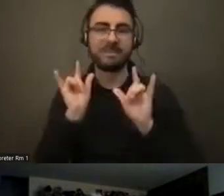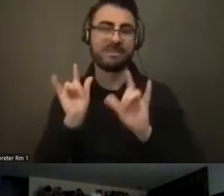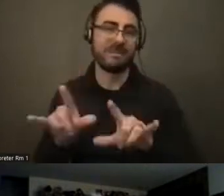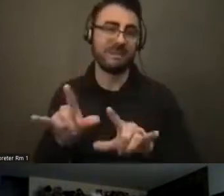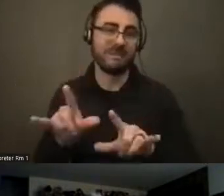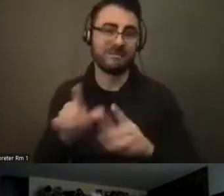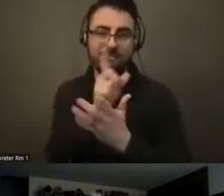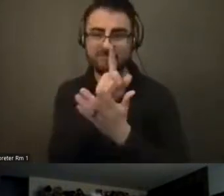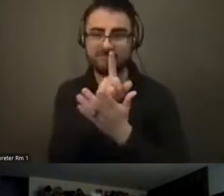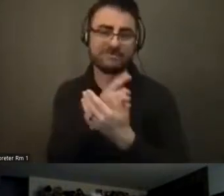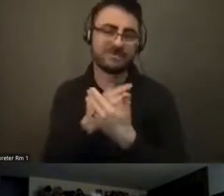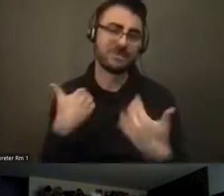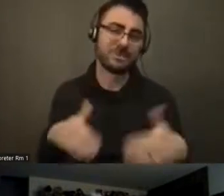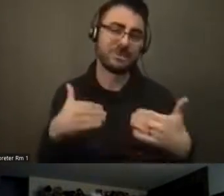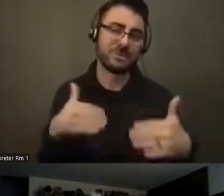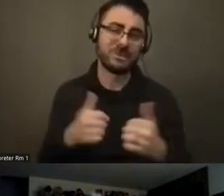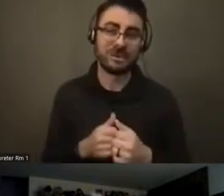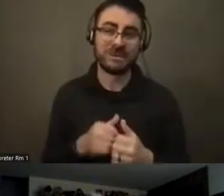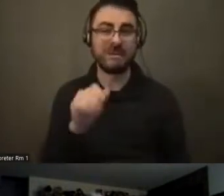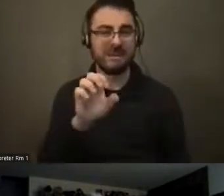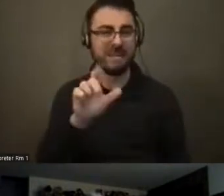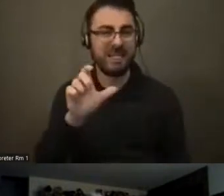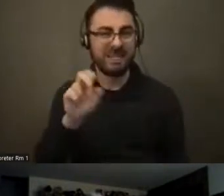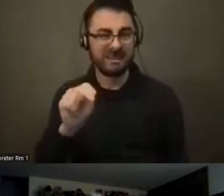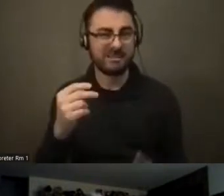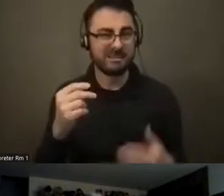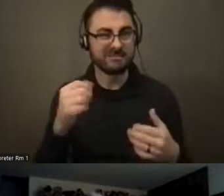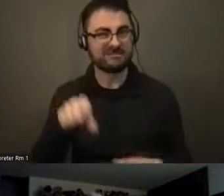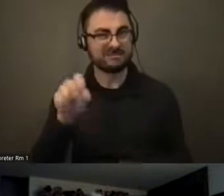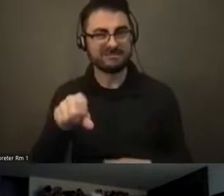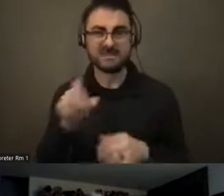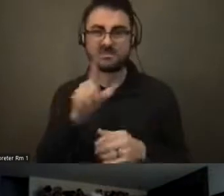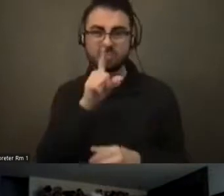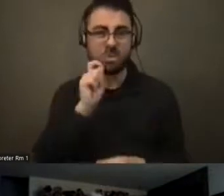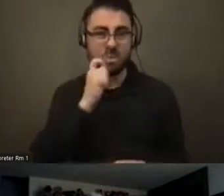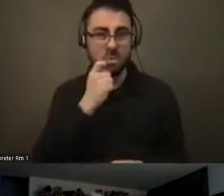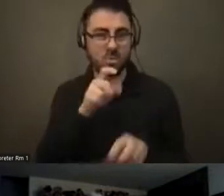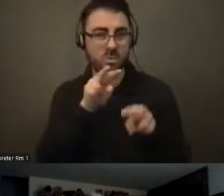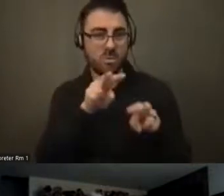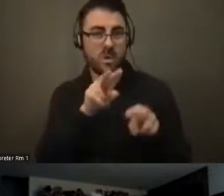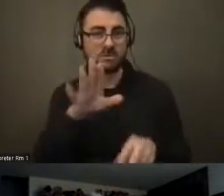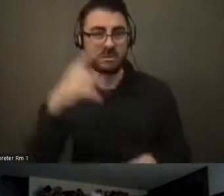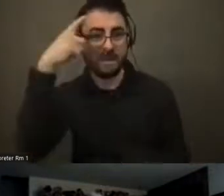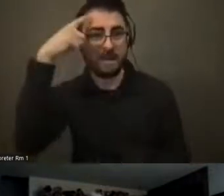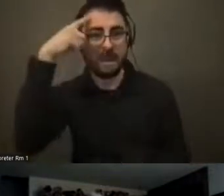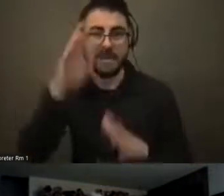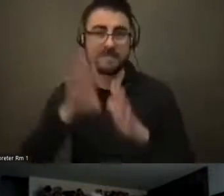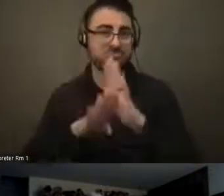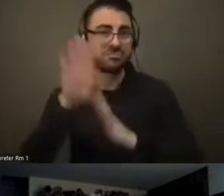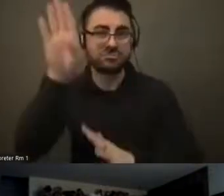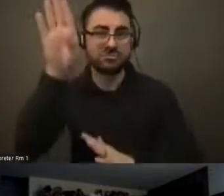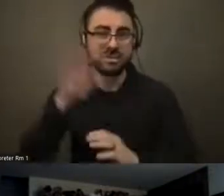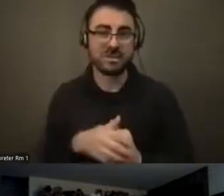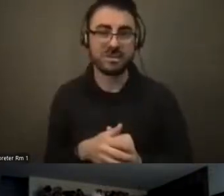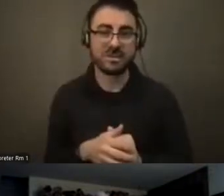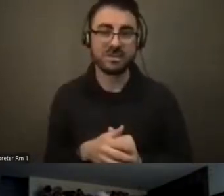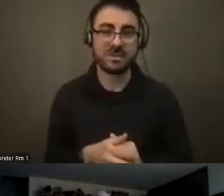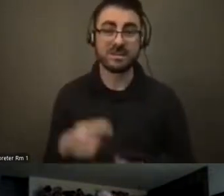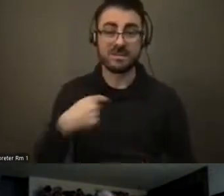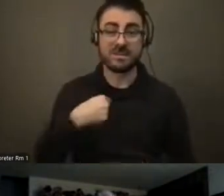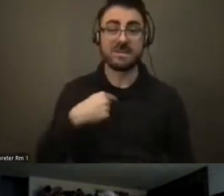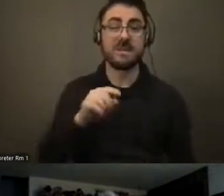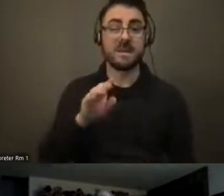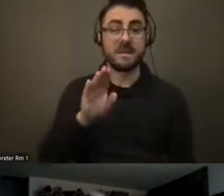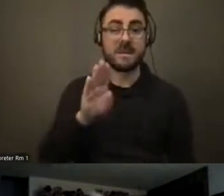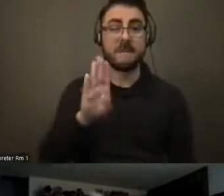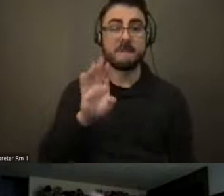wow. It's fun to watch their brains grow. My great-grandparent, my great-grandkids